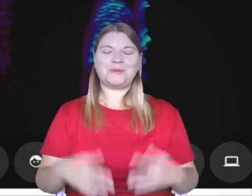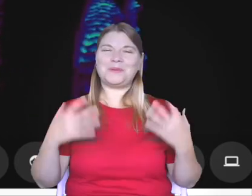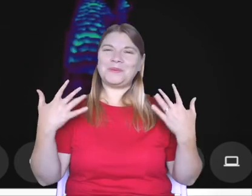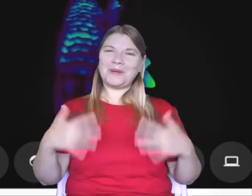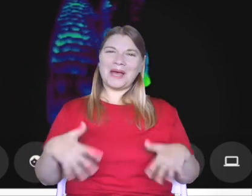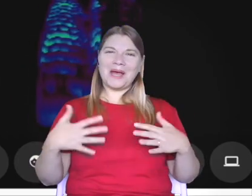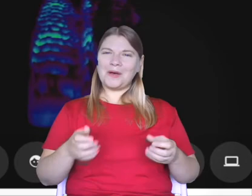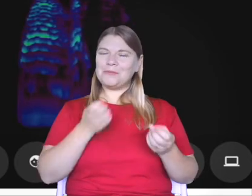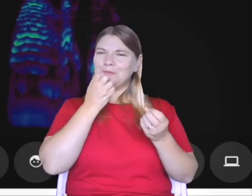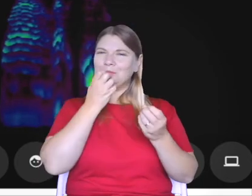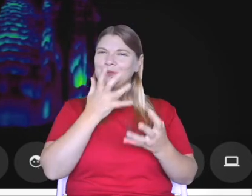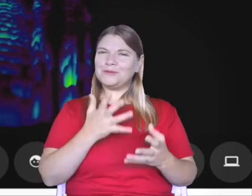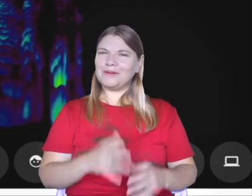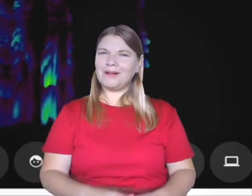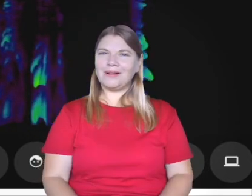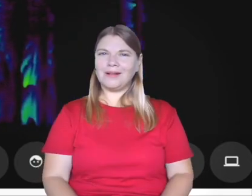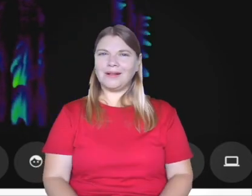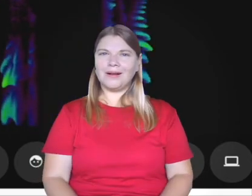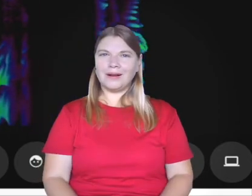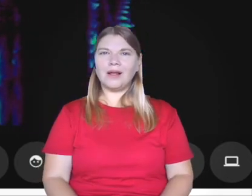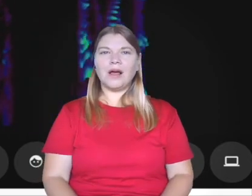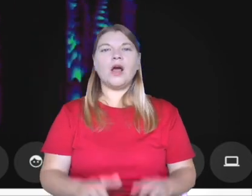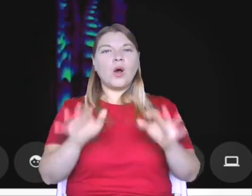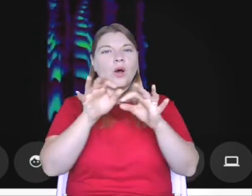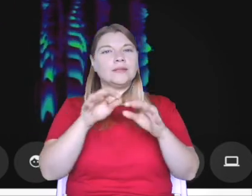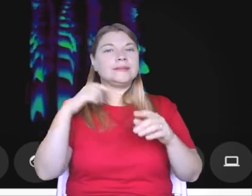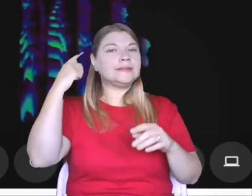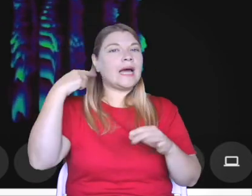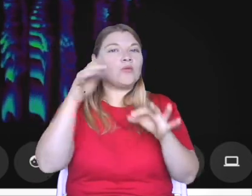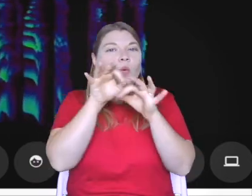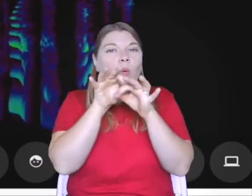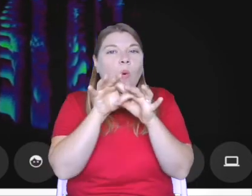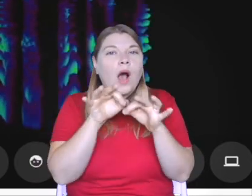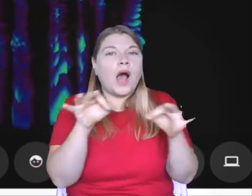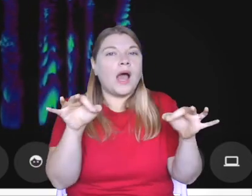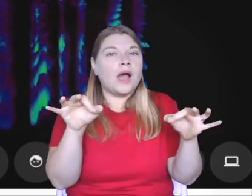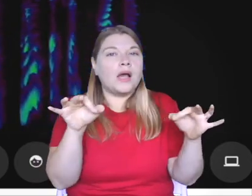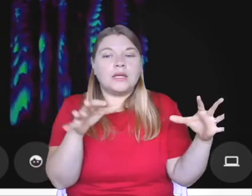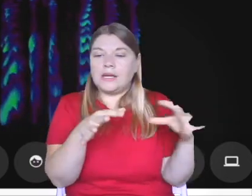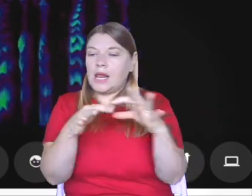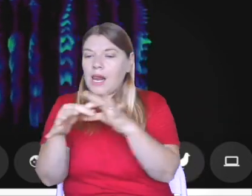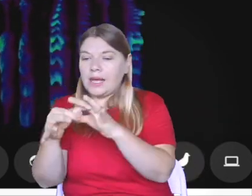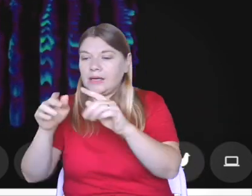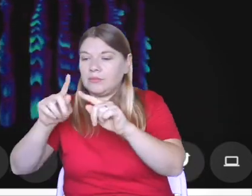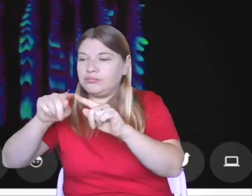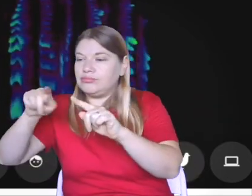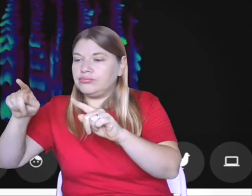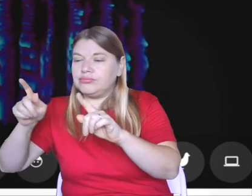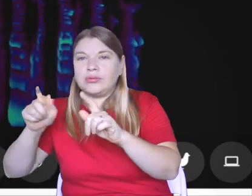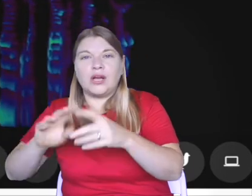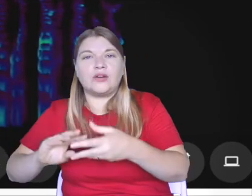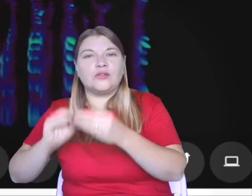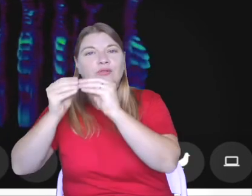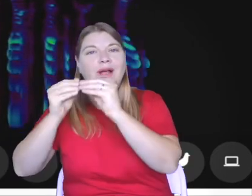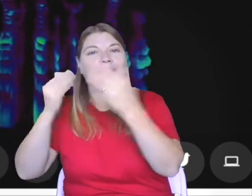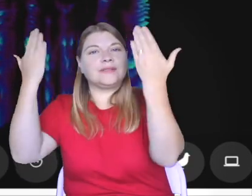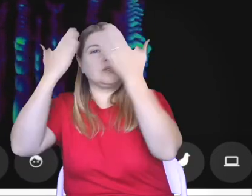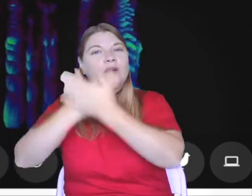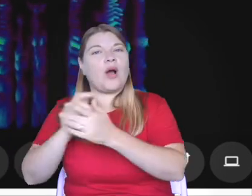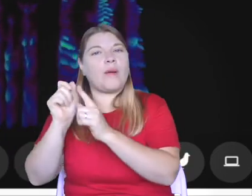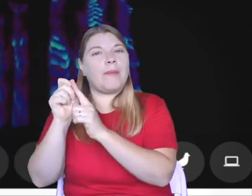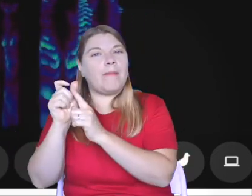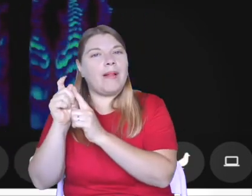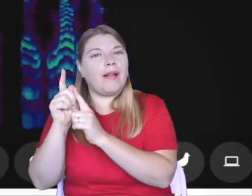Wow, that was beautiful. Very quiet sound. And on the spectrogram, quiet sounds are that dark purple colour, whereas